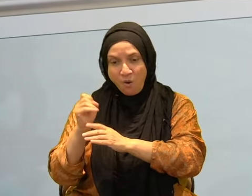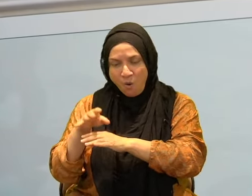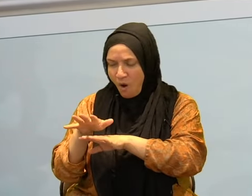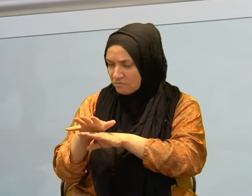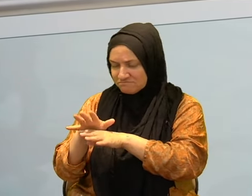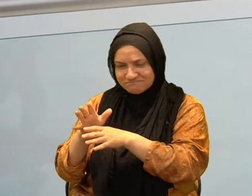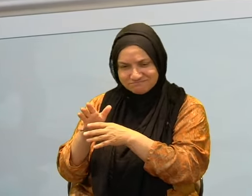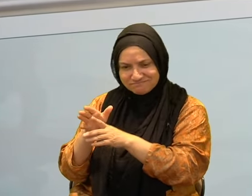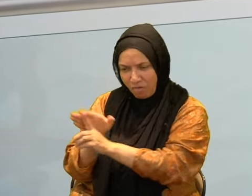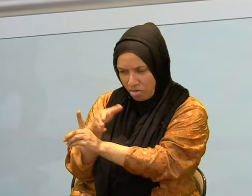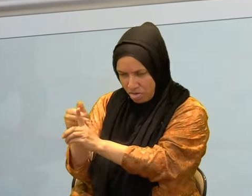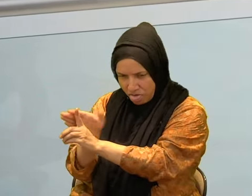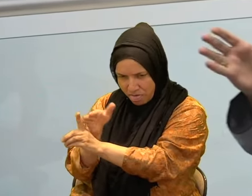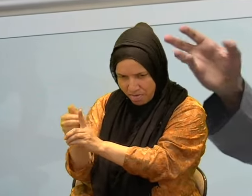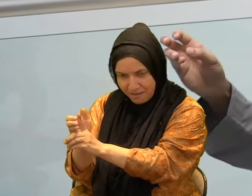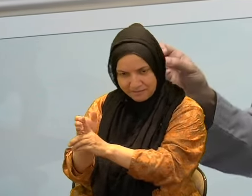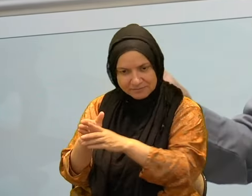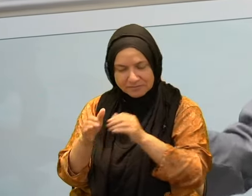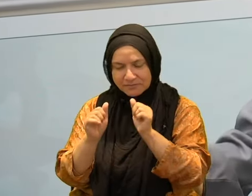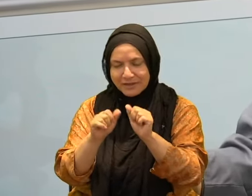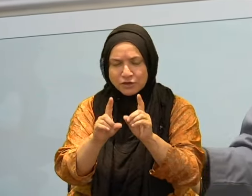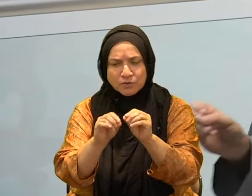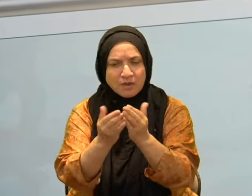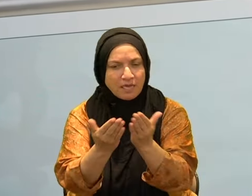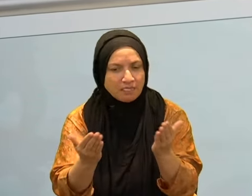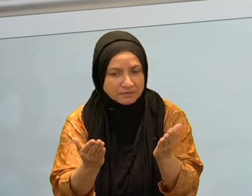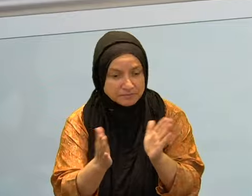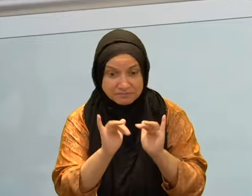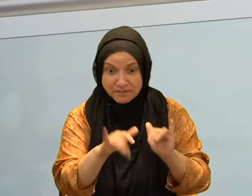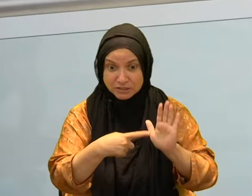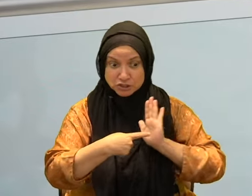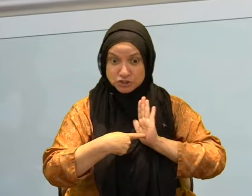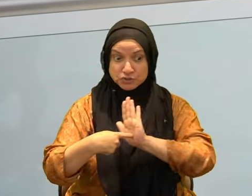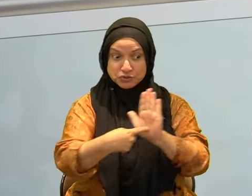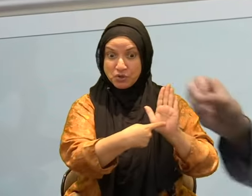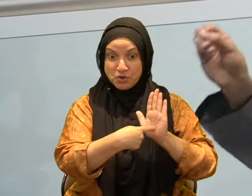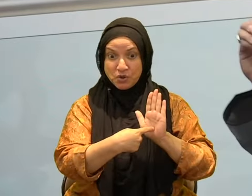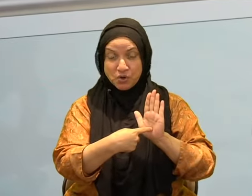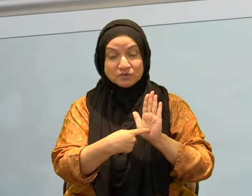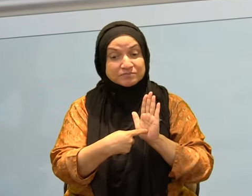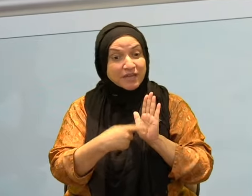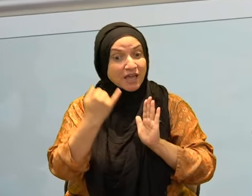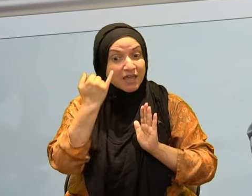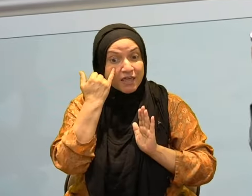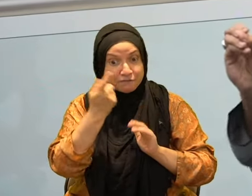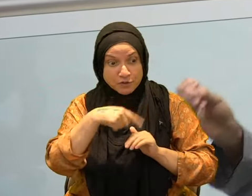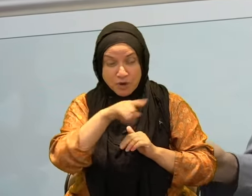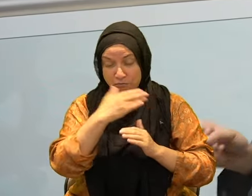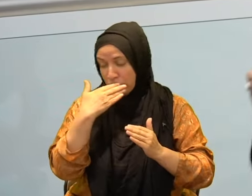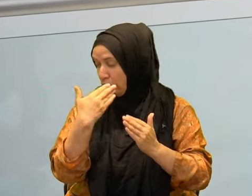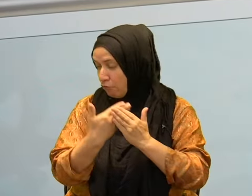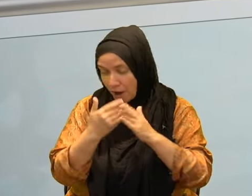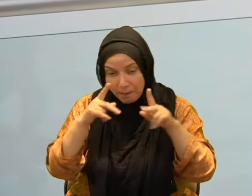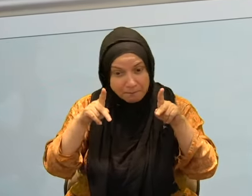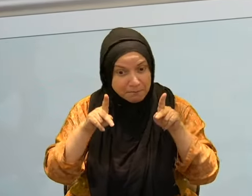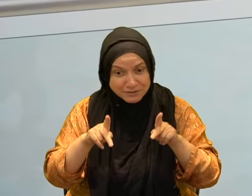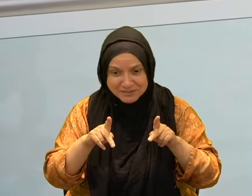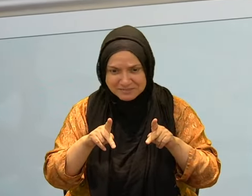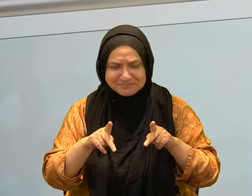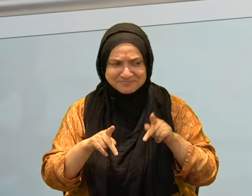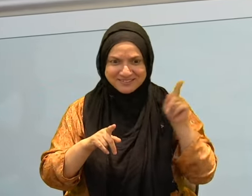deeds. Or he'll try to take you from your good deeds to idleness first, to relinquishing those good deeds, not straight from good deed to